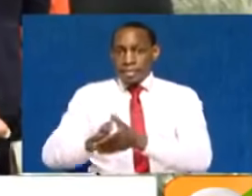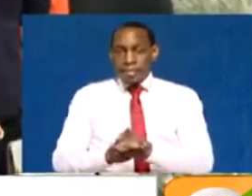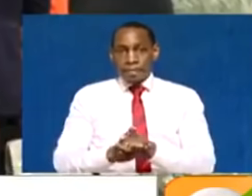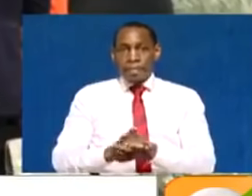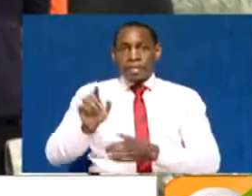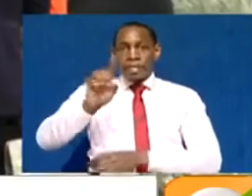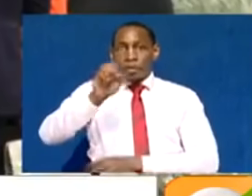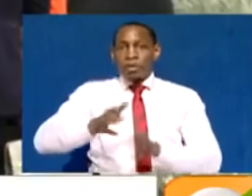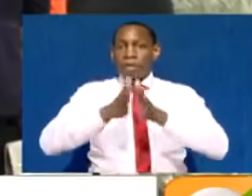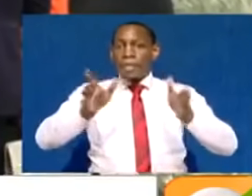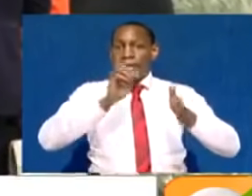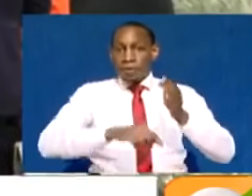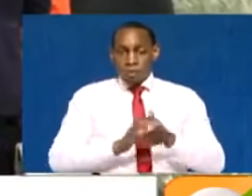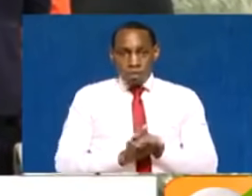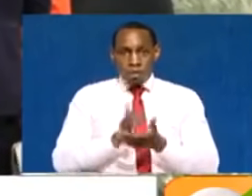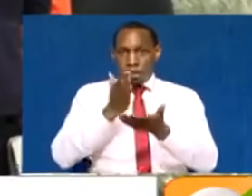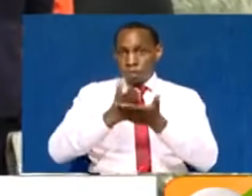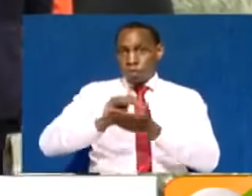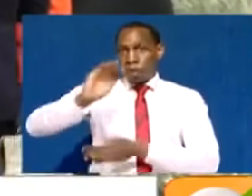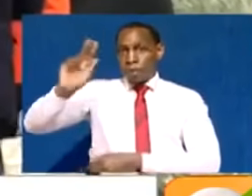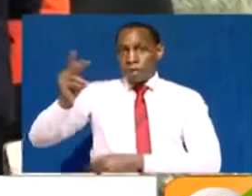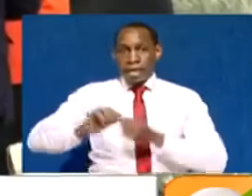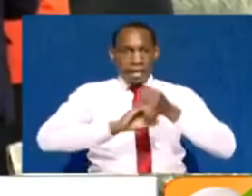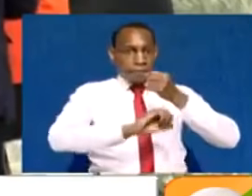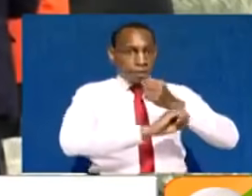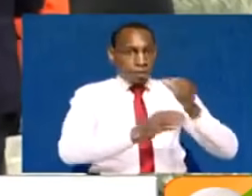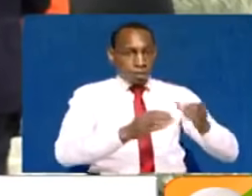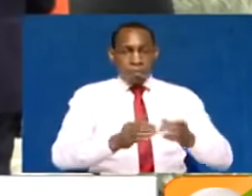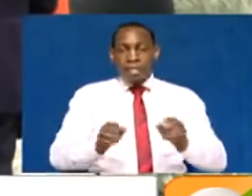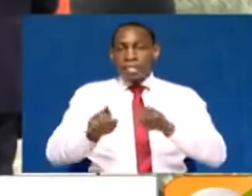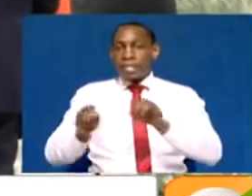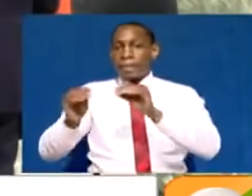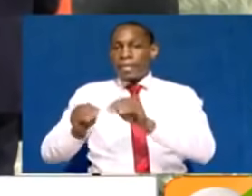the big question is, will the Mount Kenya Foundation also meet